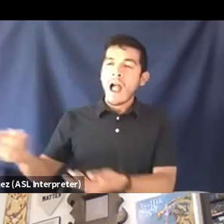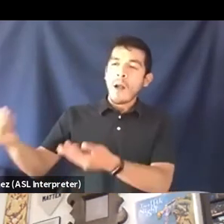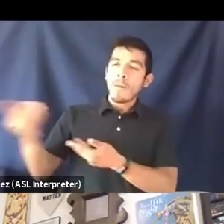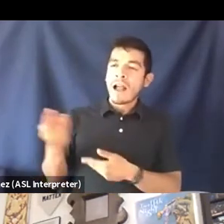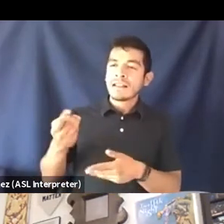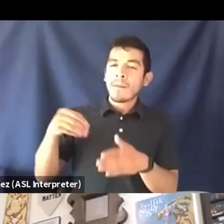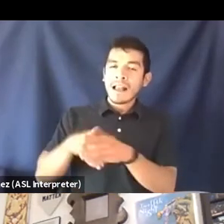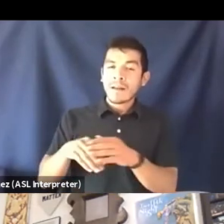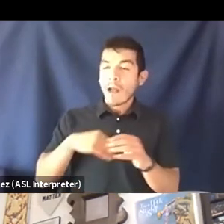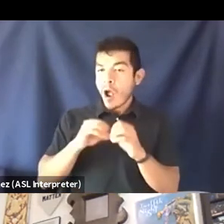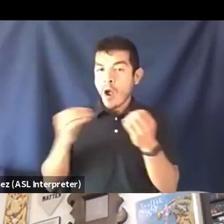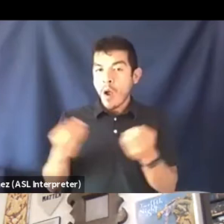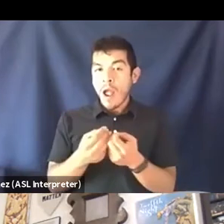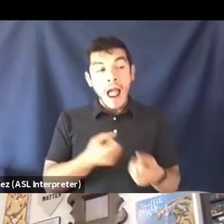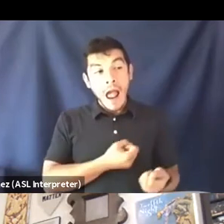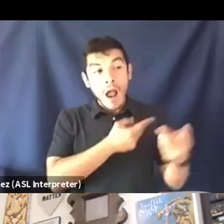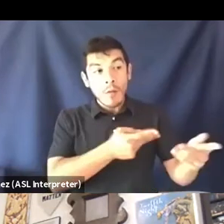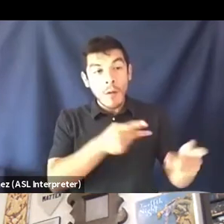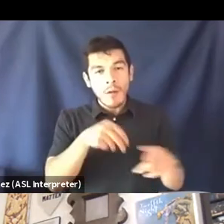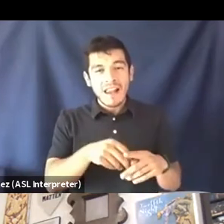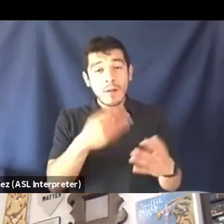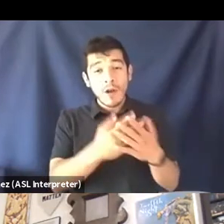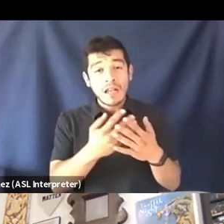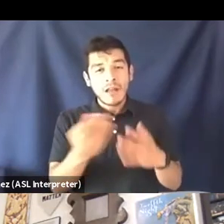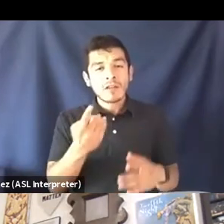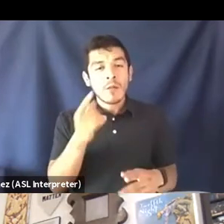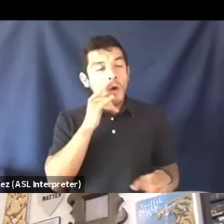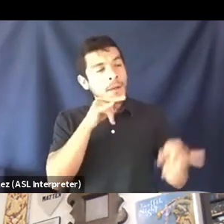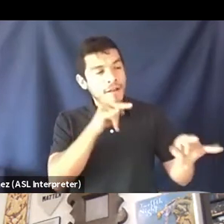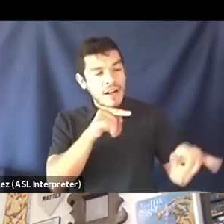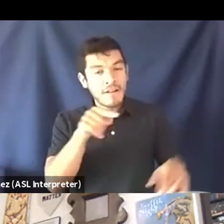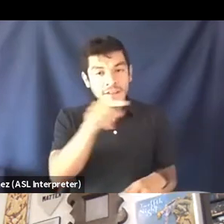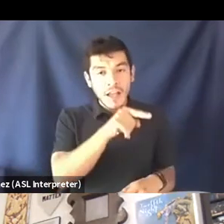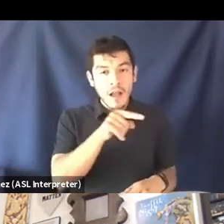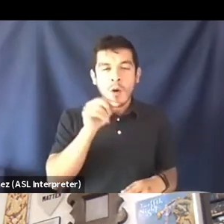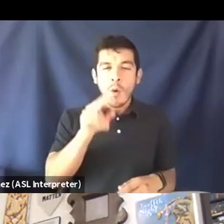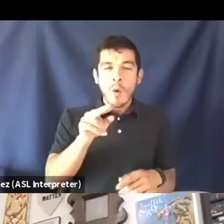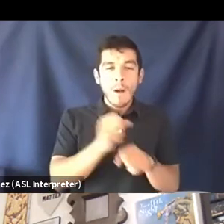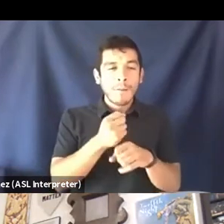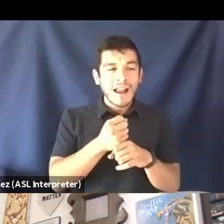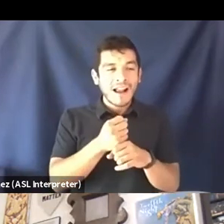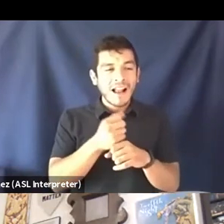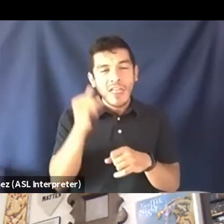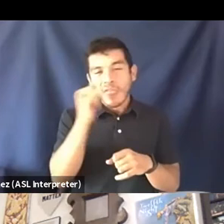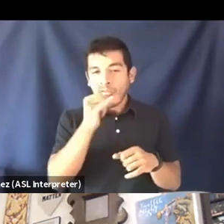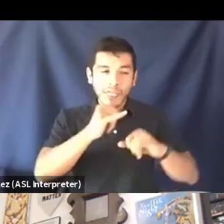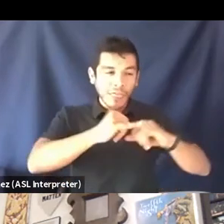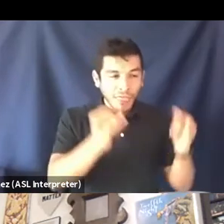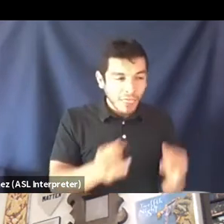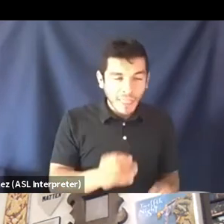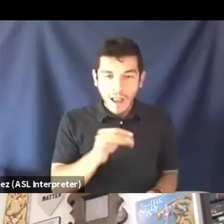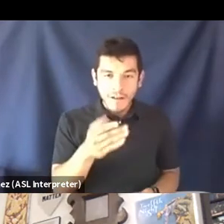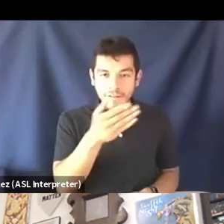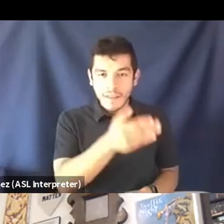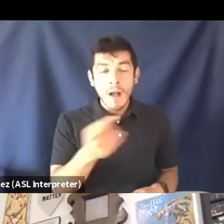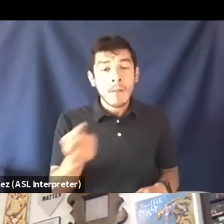and exposing people in prison to someone who was going to mock them, make parodies of them, caricatures out of them, but someone who was really going to